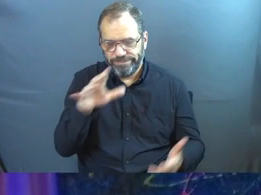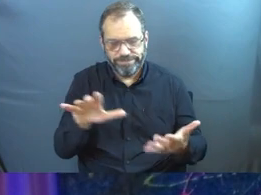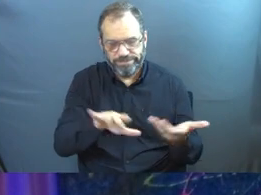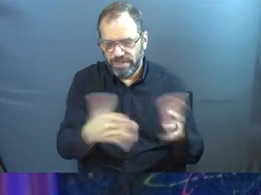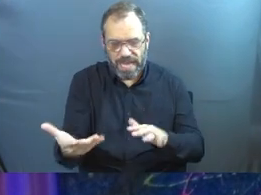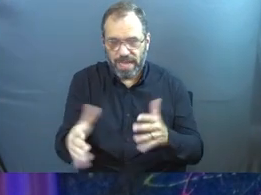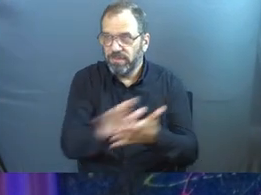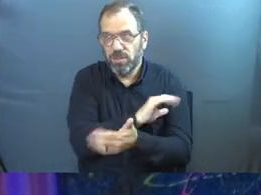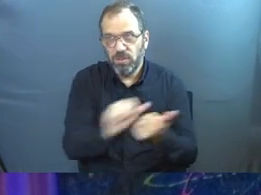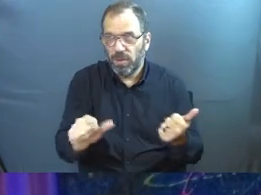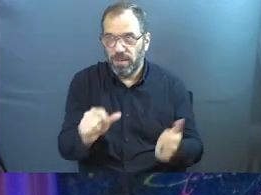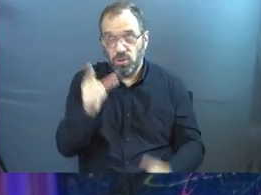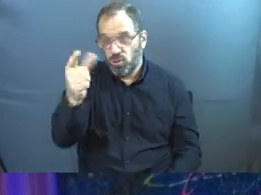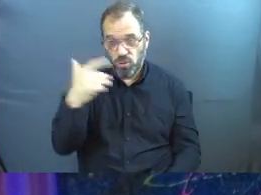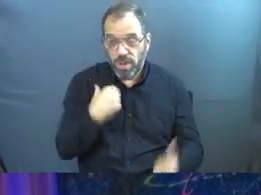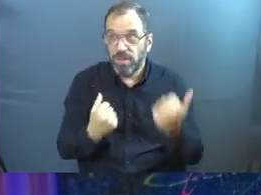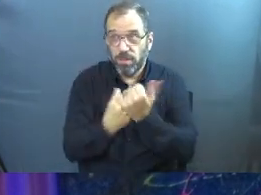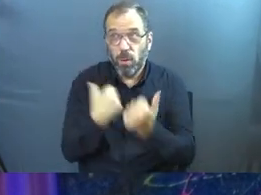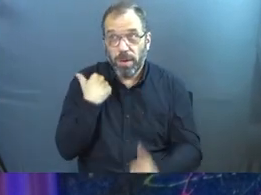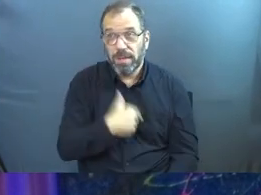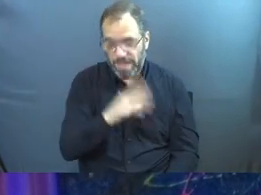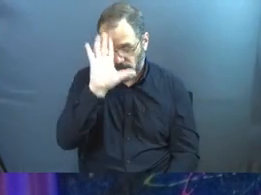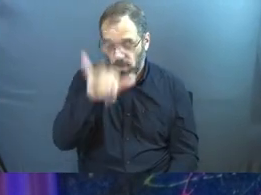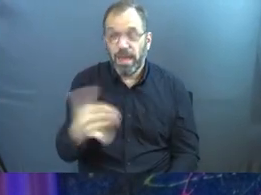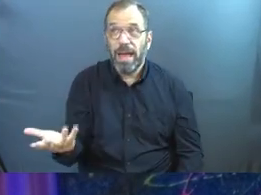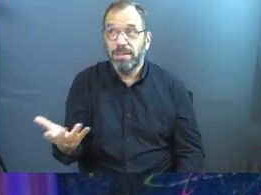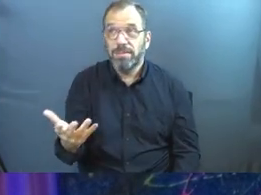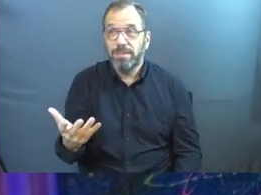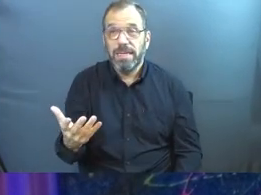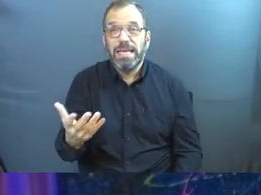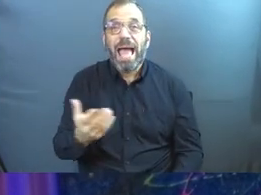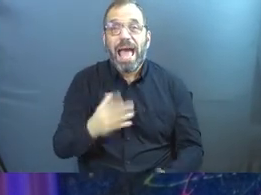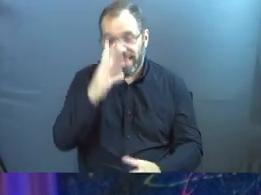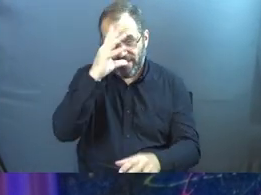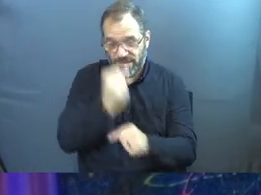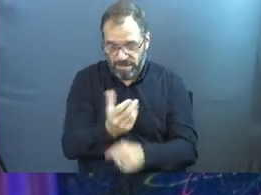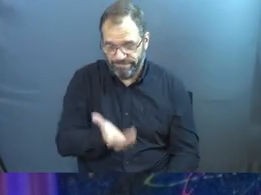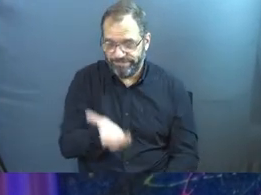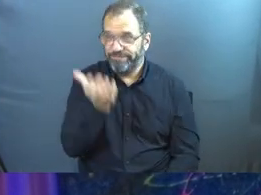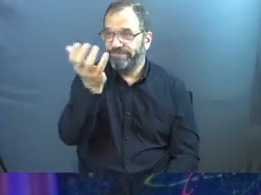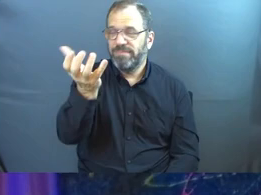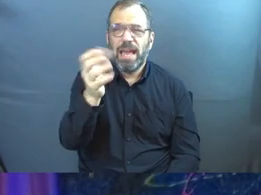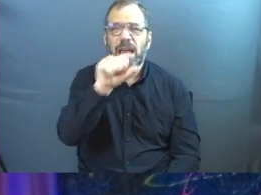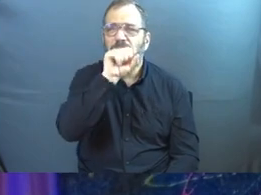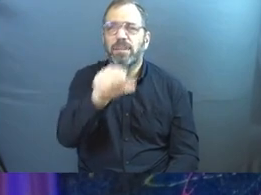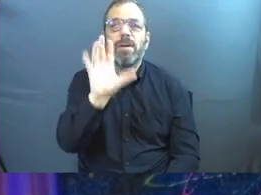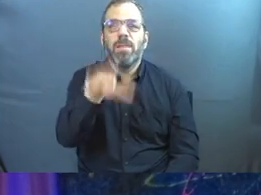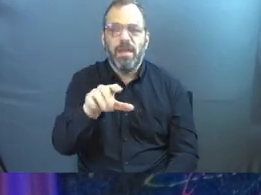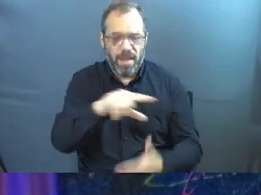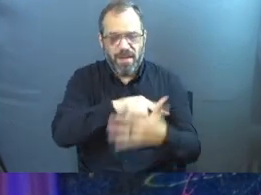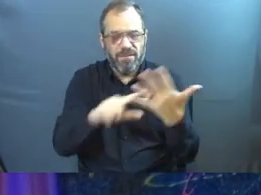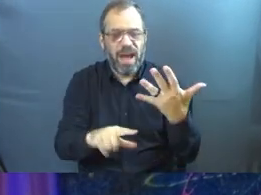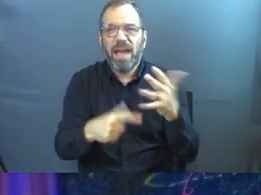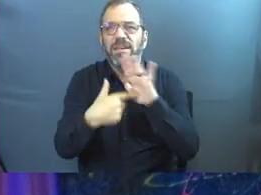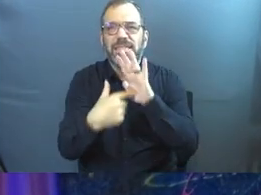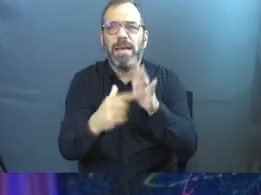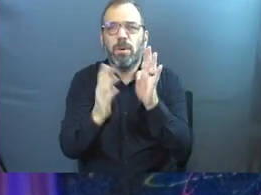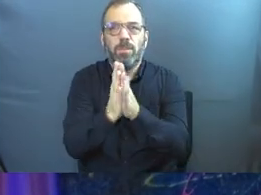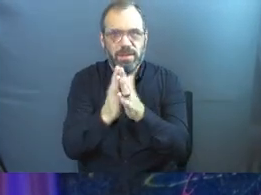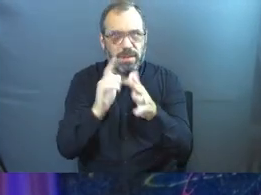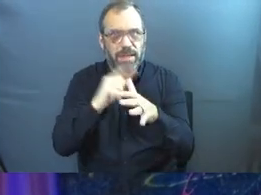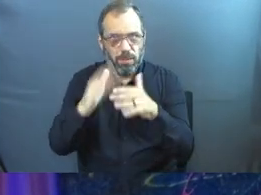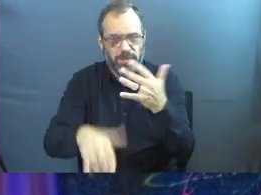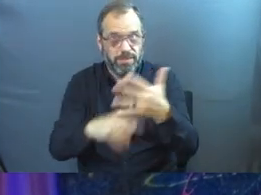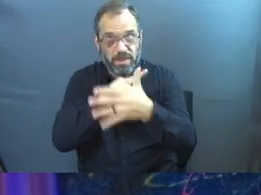I know you've got us. One way or another, I know you've got us. And he brings that faith to the Lord, and I love that. Let me give you 5 sample prayers, and then we'll be